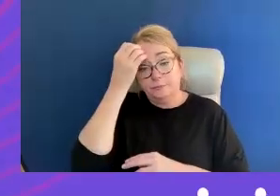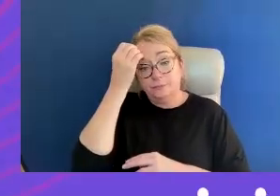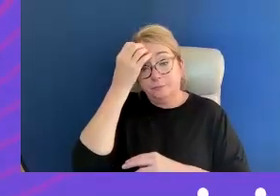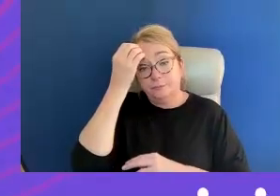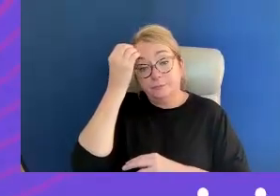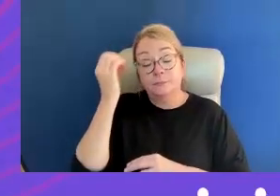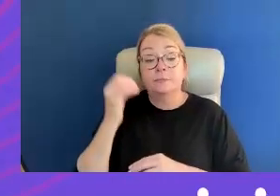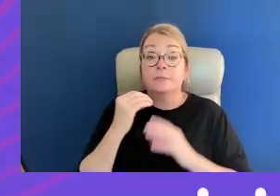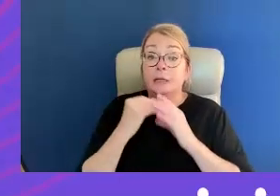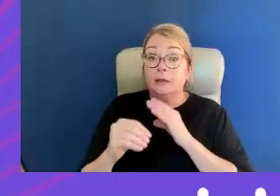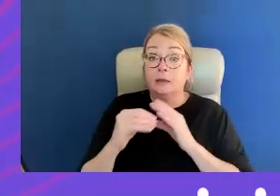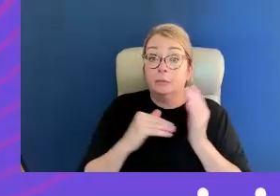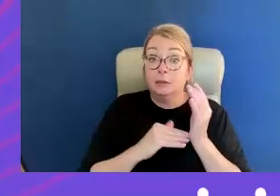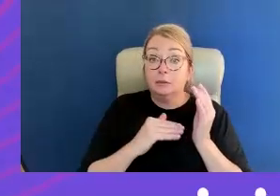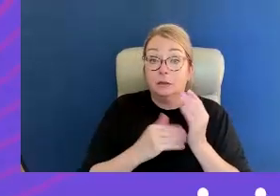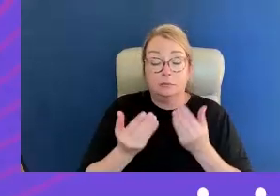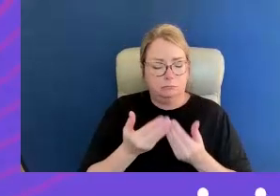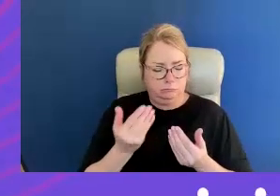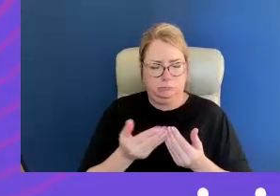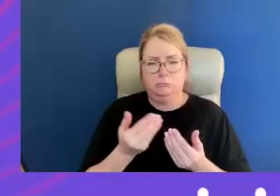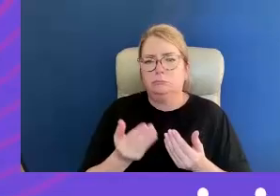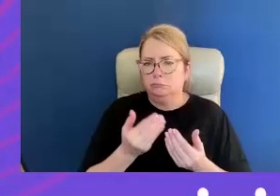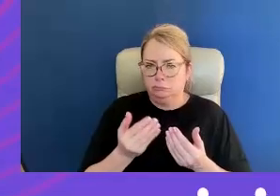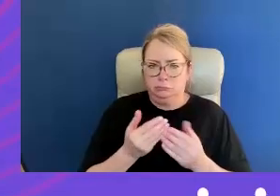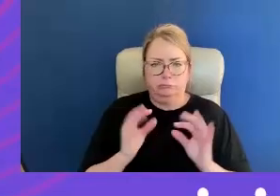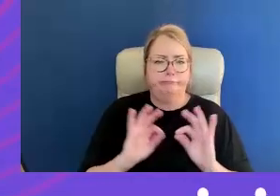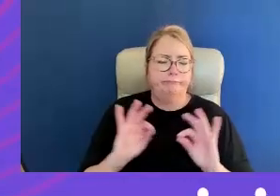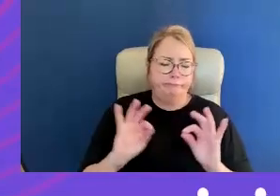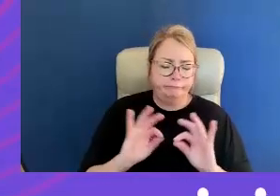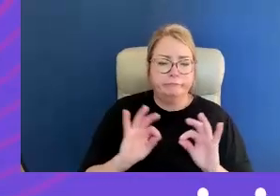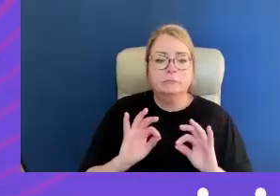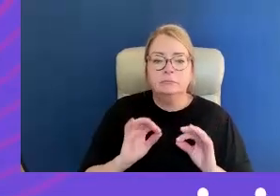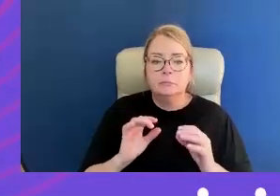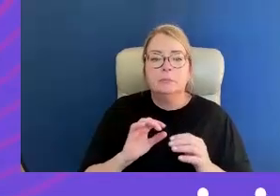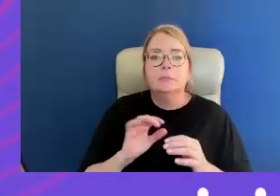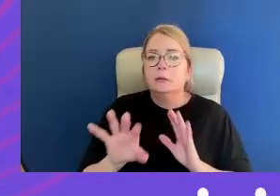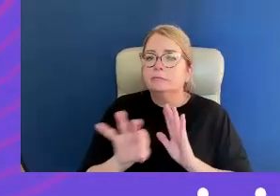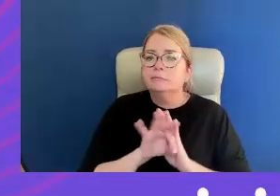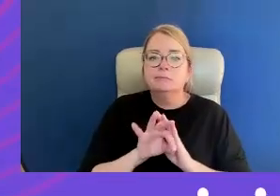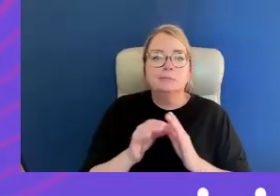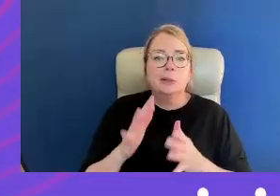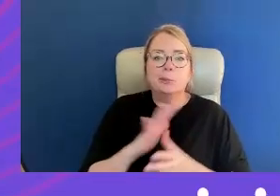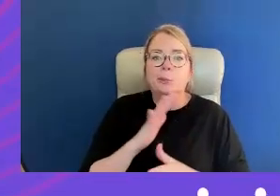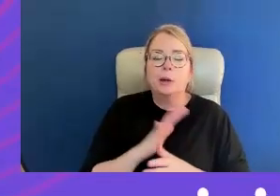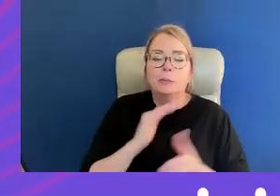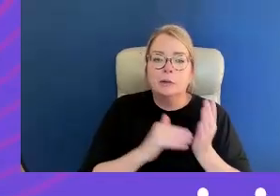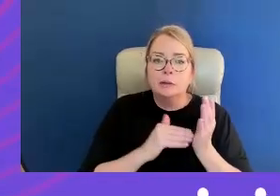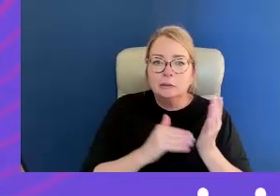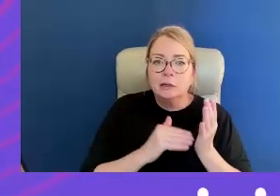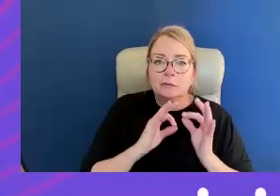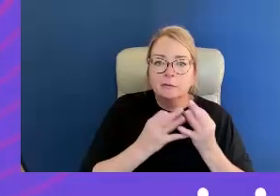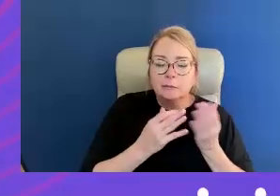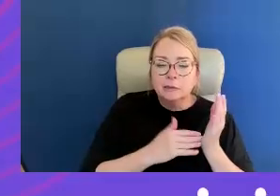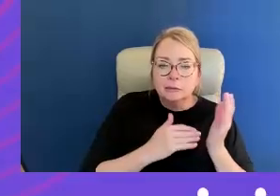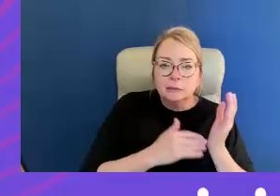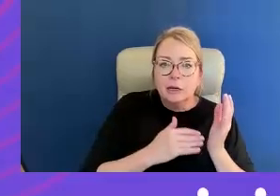your doctor, that is very easy to do. And once you have a primary selected, just email them. Usually your doctor responds within